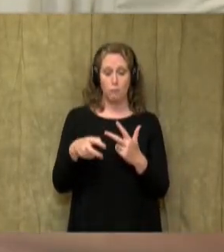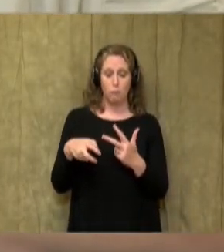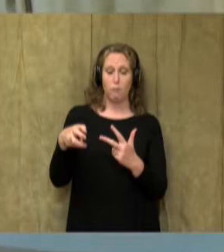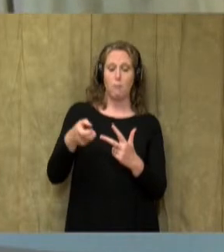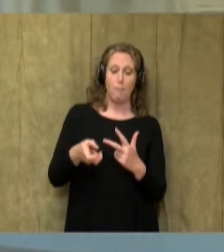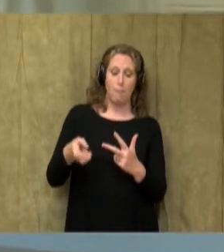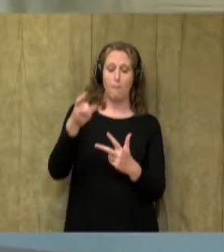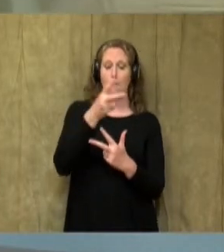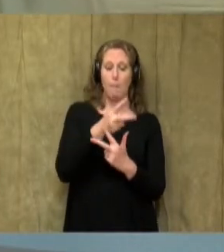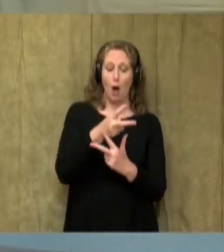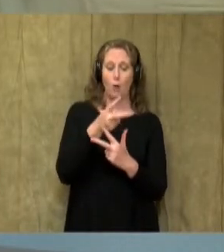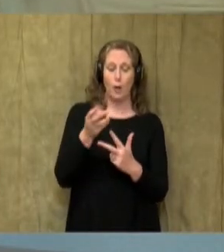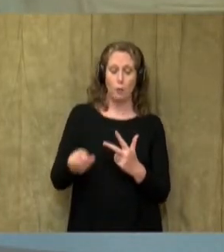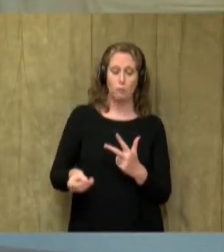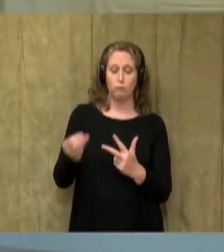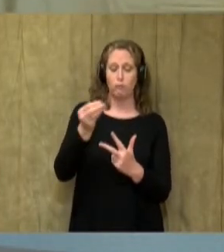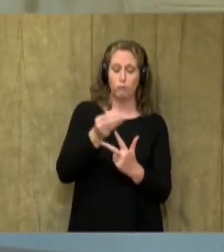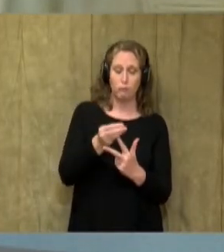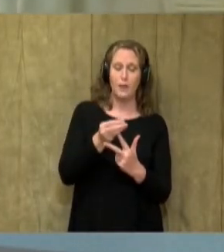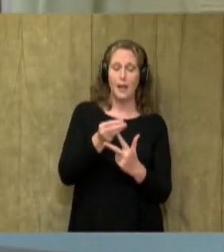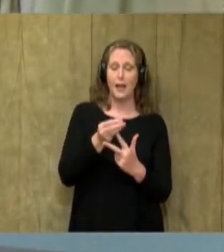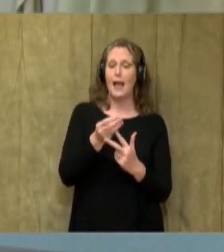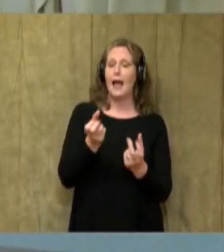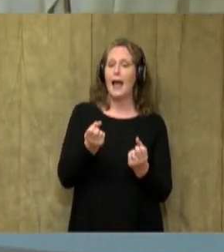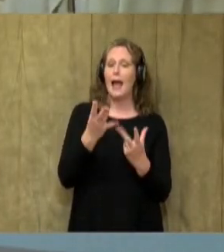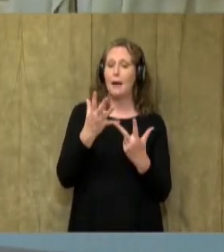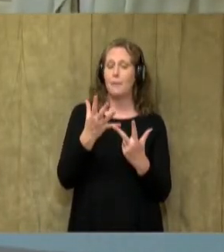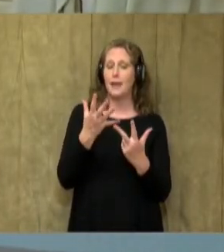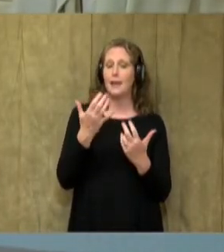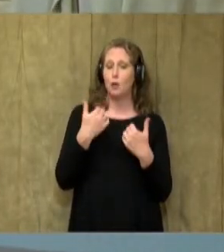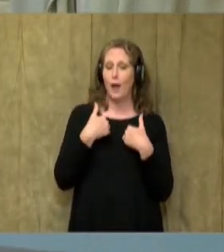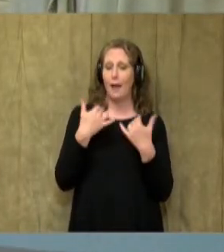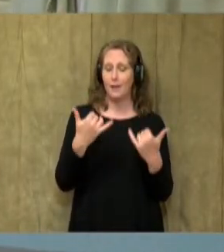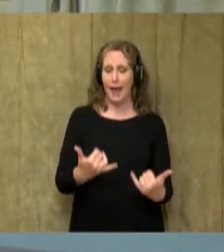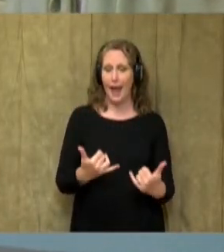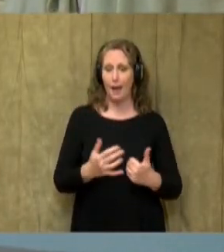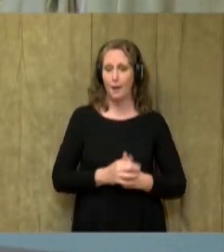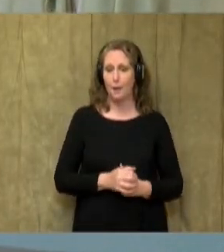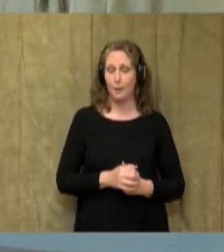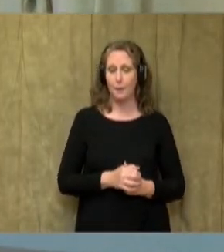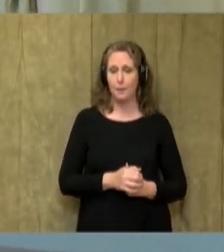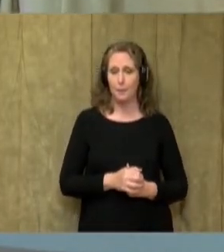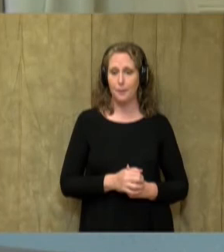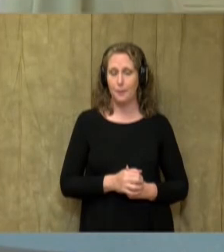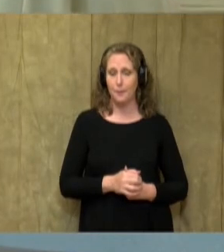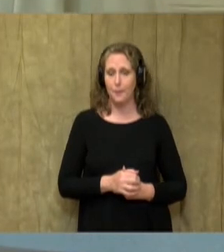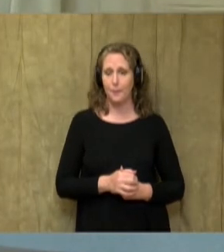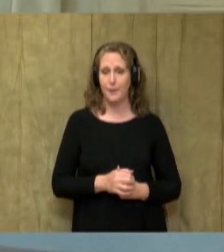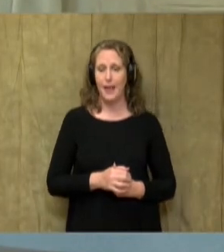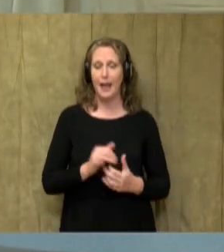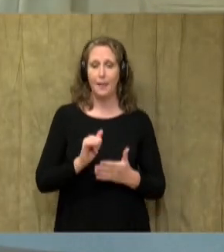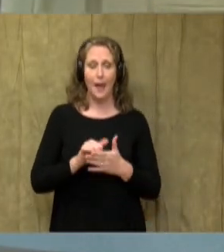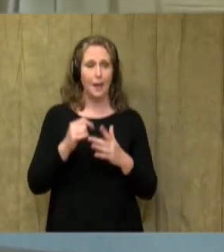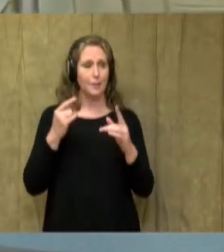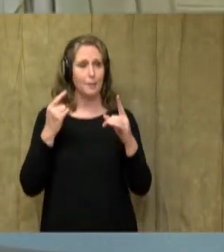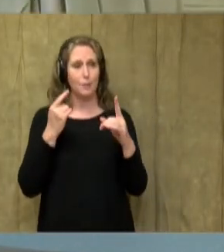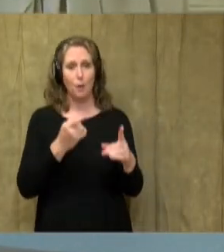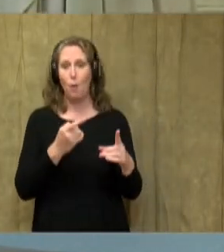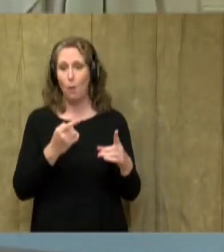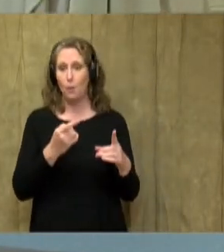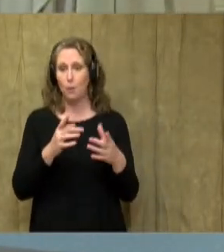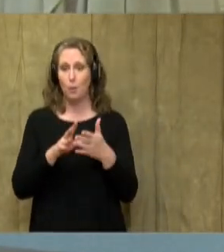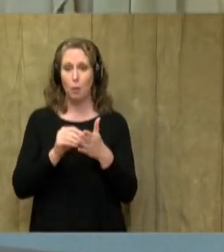and then subtract. So this starts looking more like that standard algorithm. That's what we are going to learn in third grade.